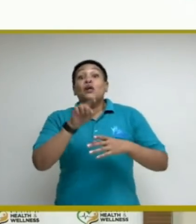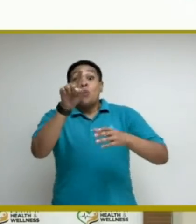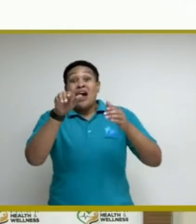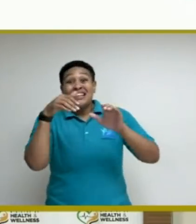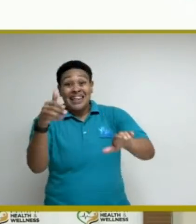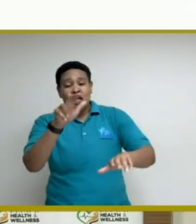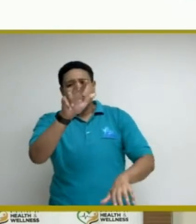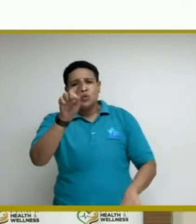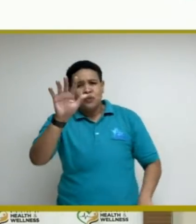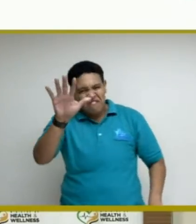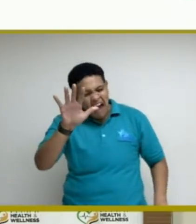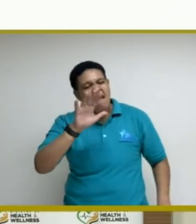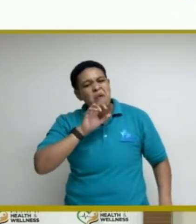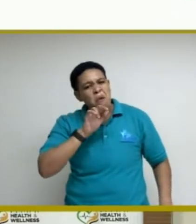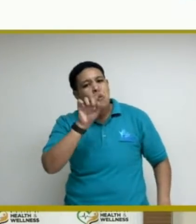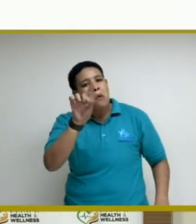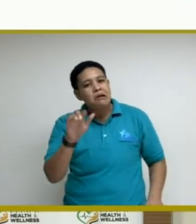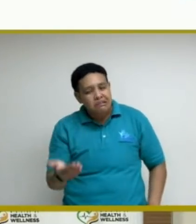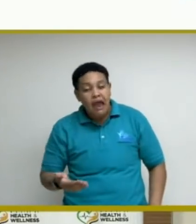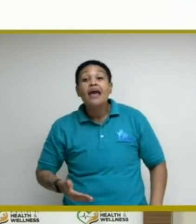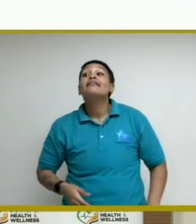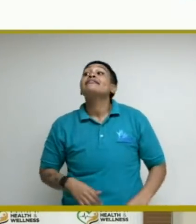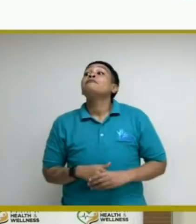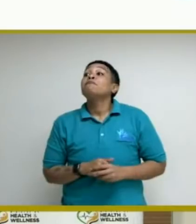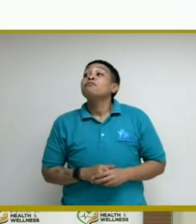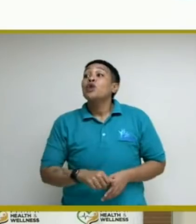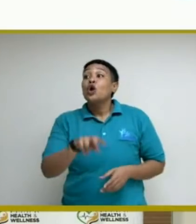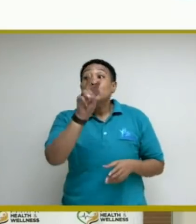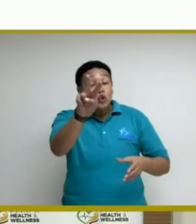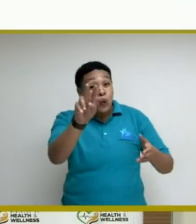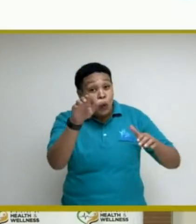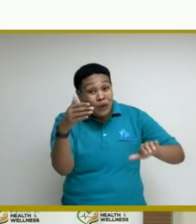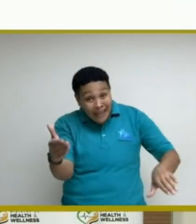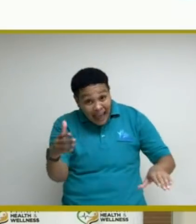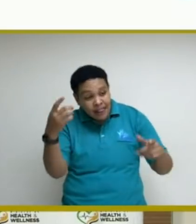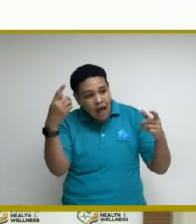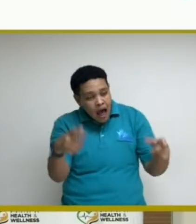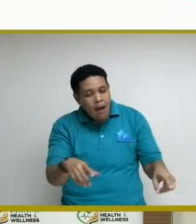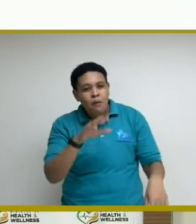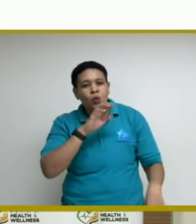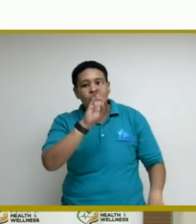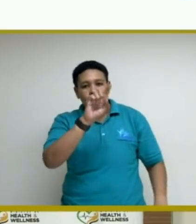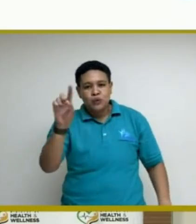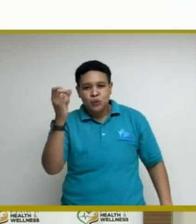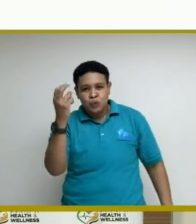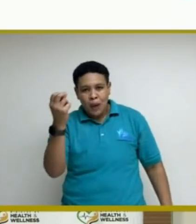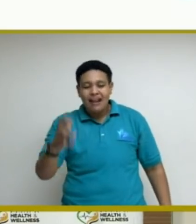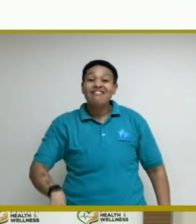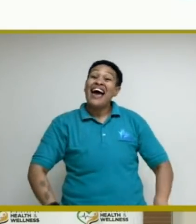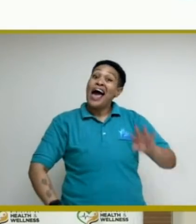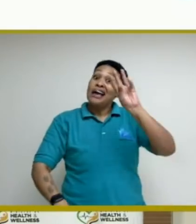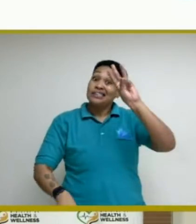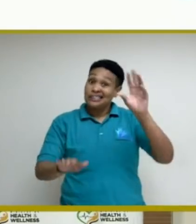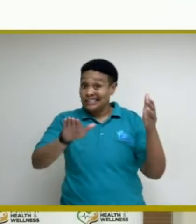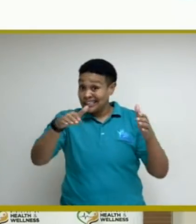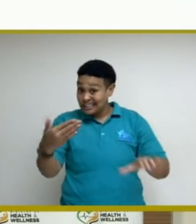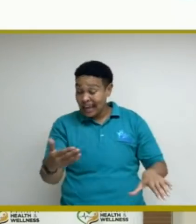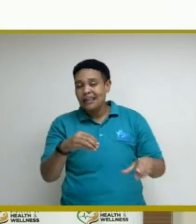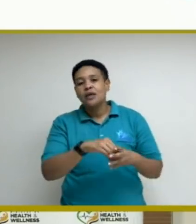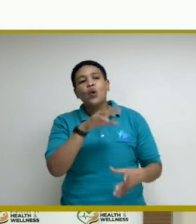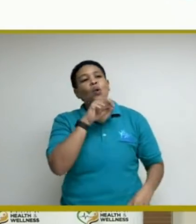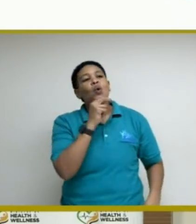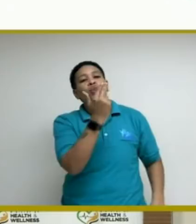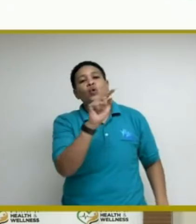3 to 5 years olds, and we would have had 2 deaths 6 to 12 years and 6 deaths in the 13 to